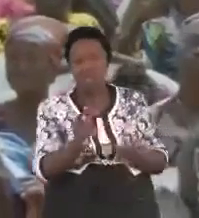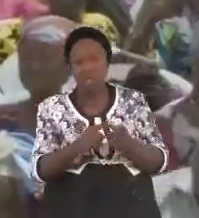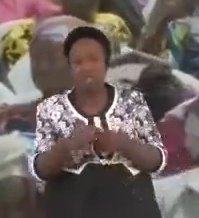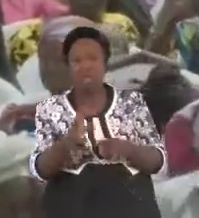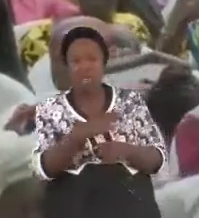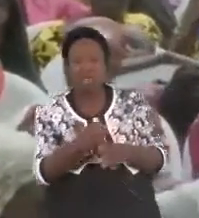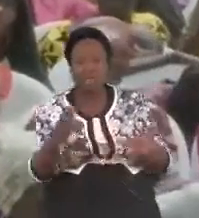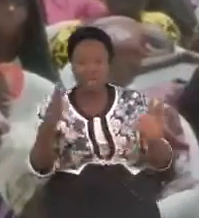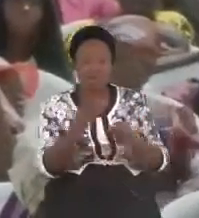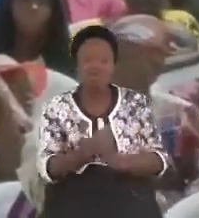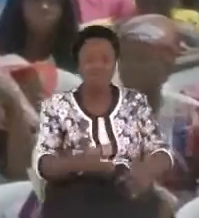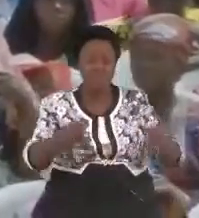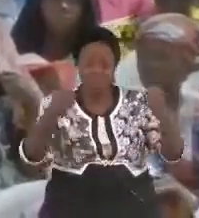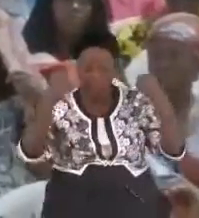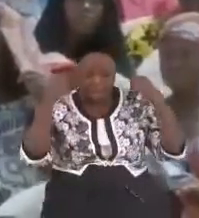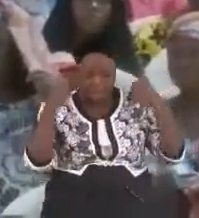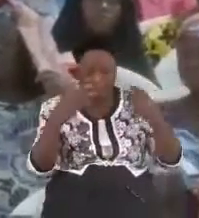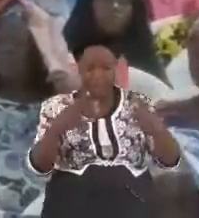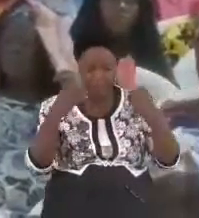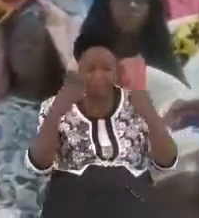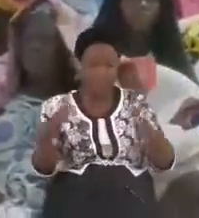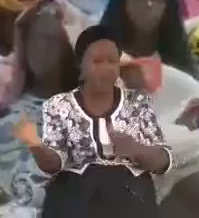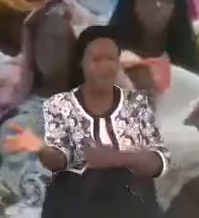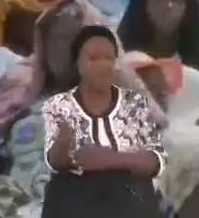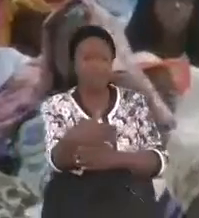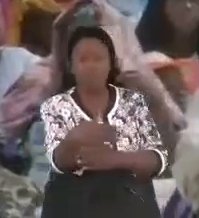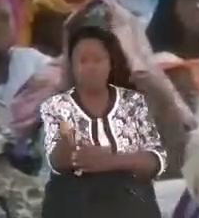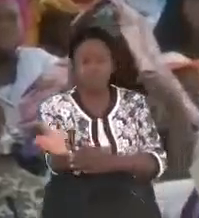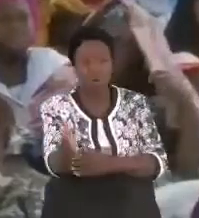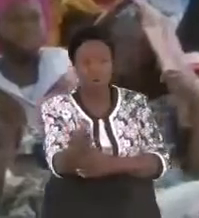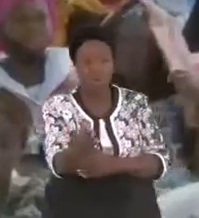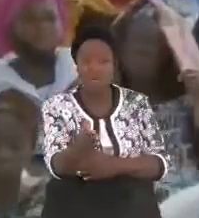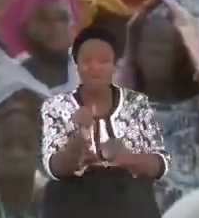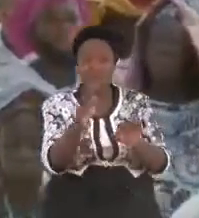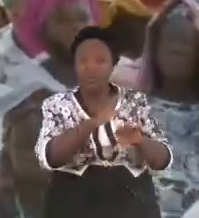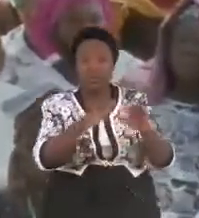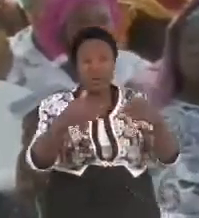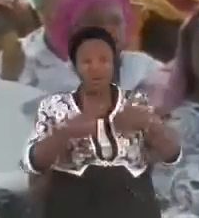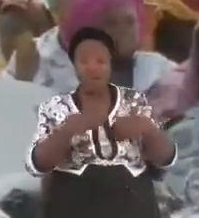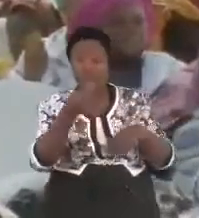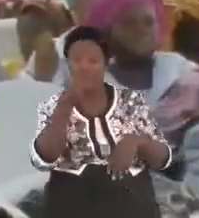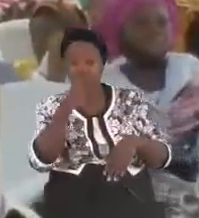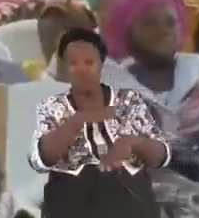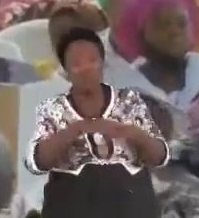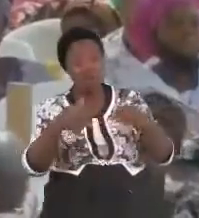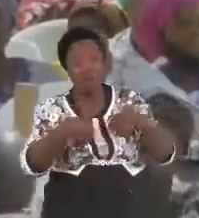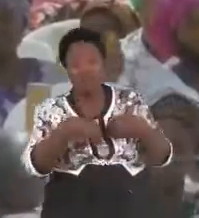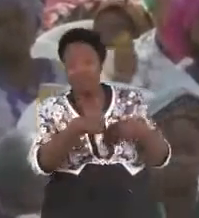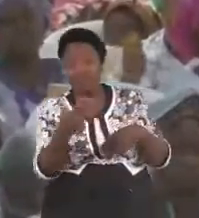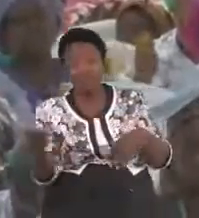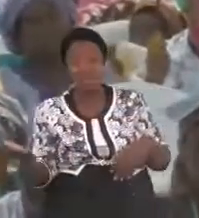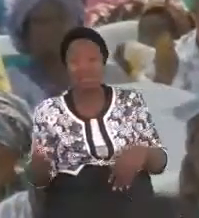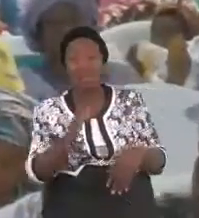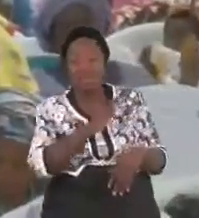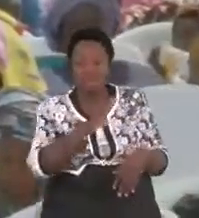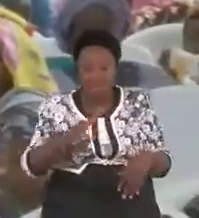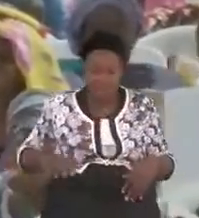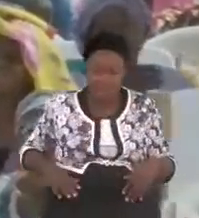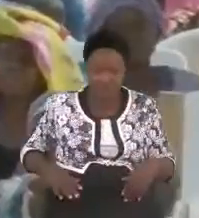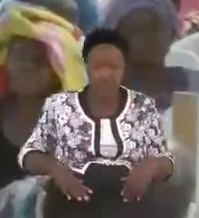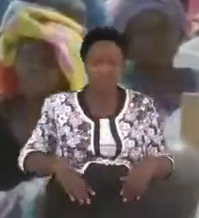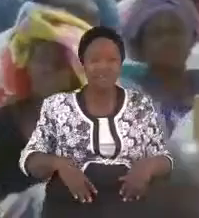lot of fish and if you have no meat yet and no food yet and no sustenance yet christ rising